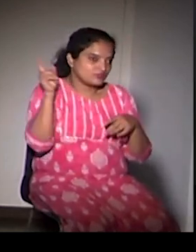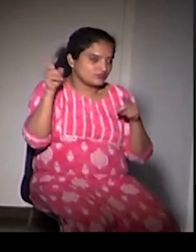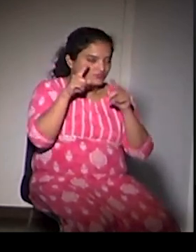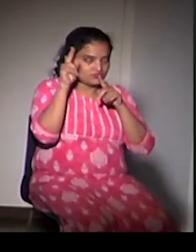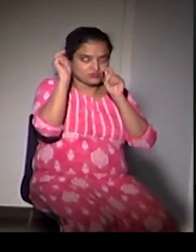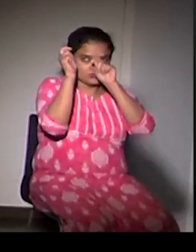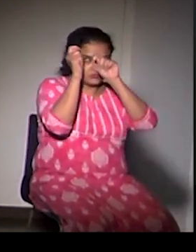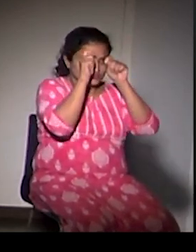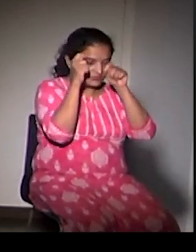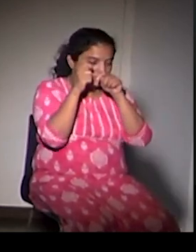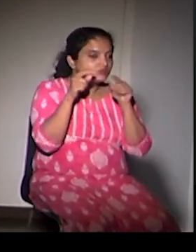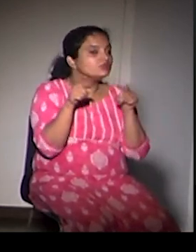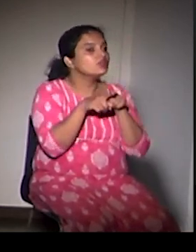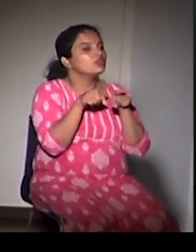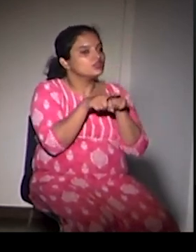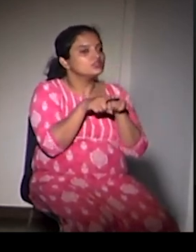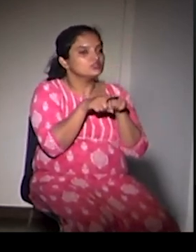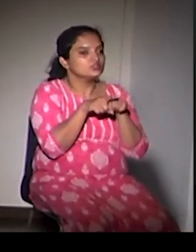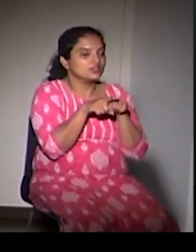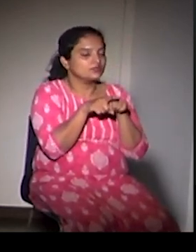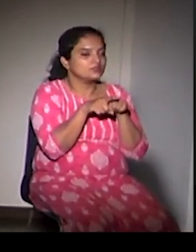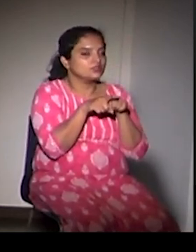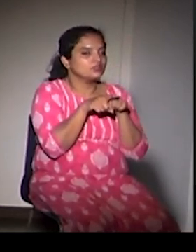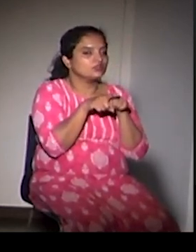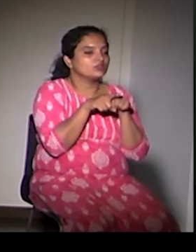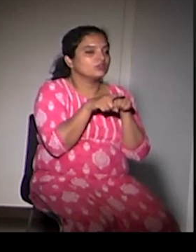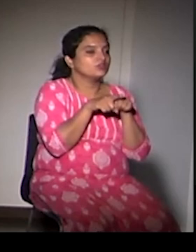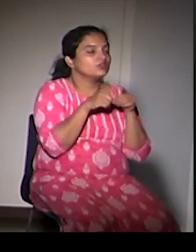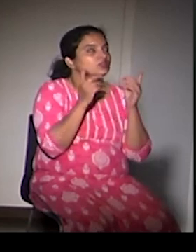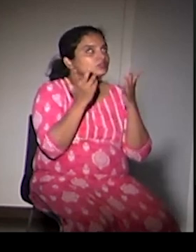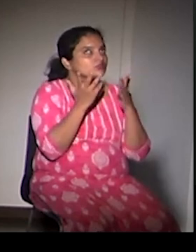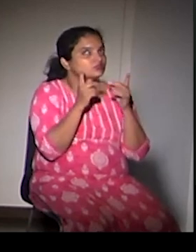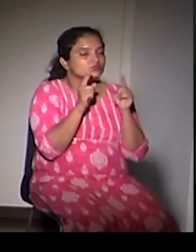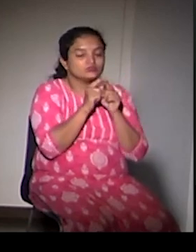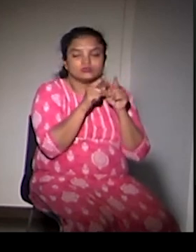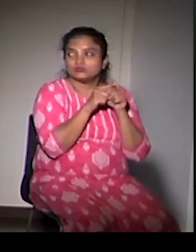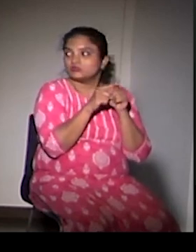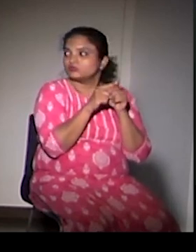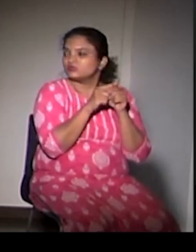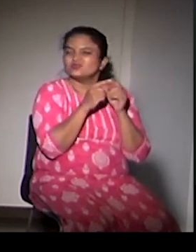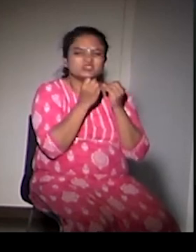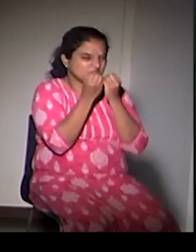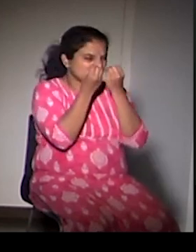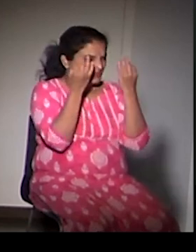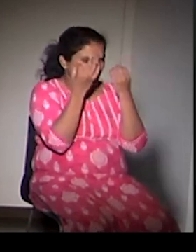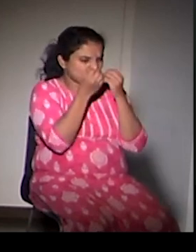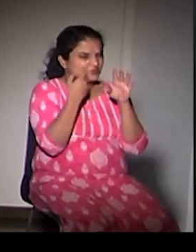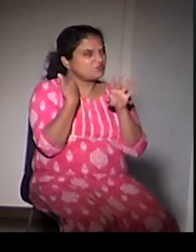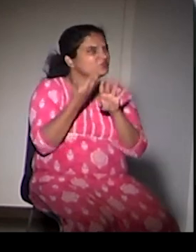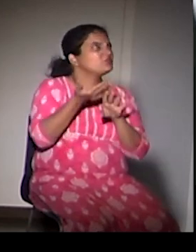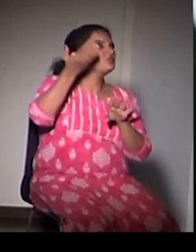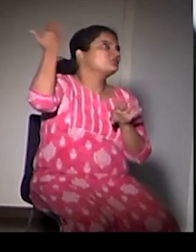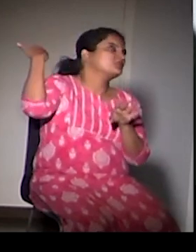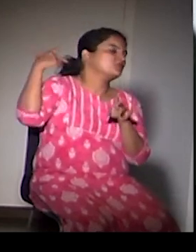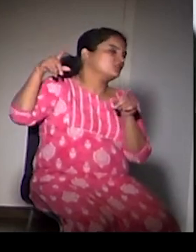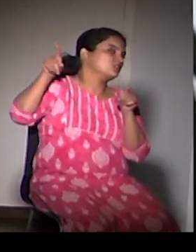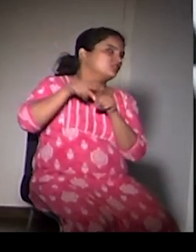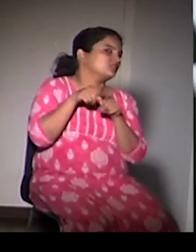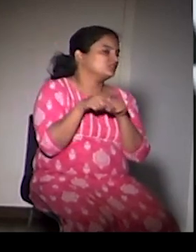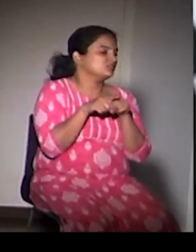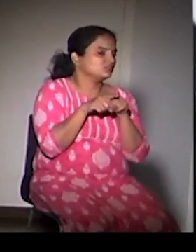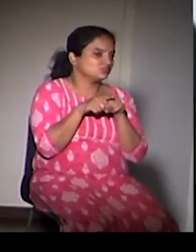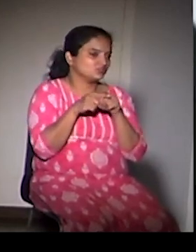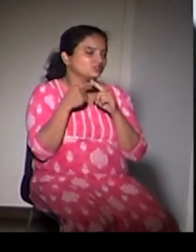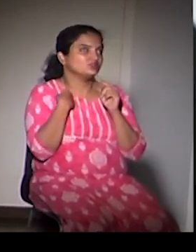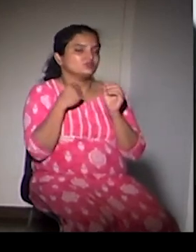decoration. And a lot of earlier people who